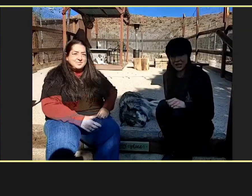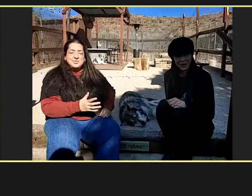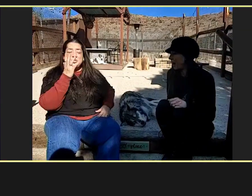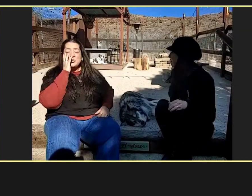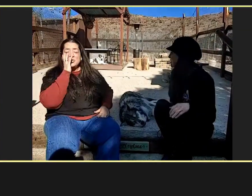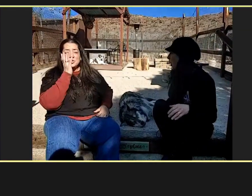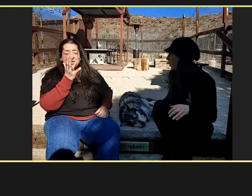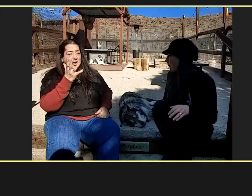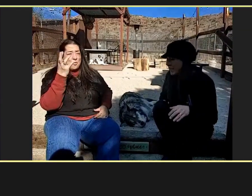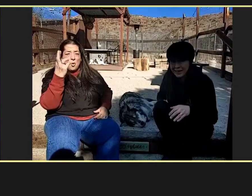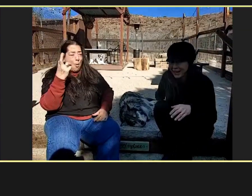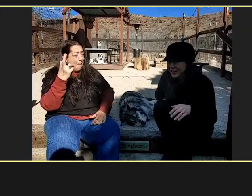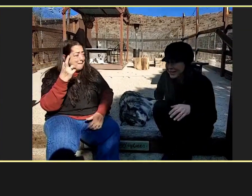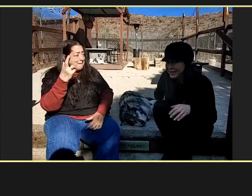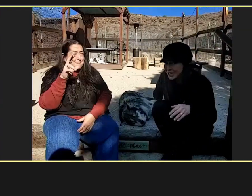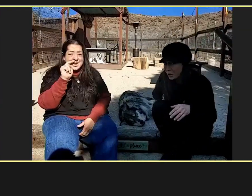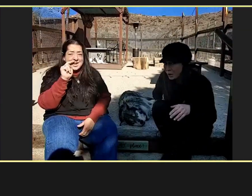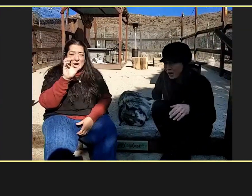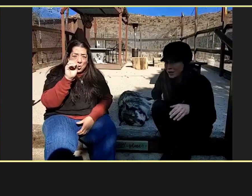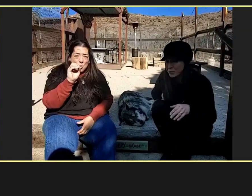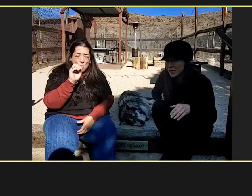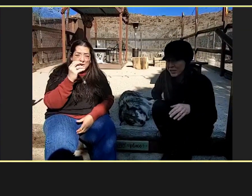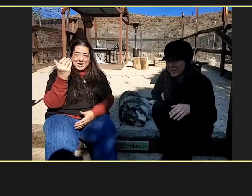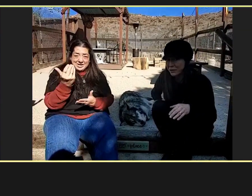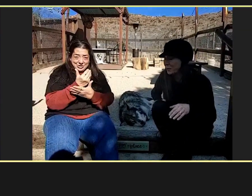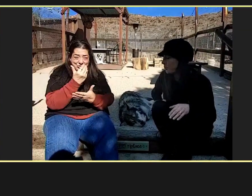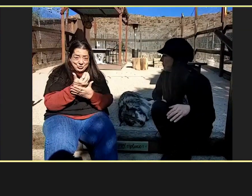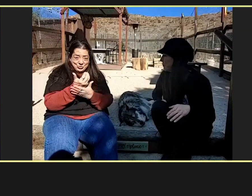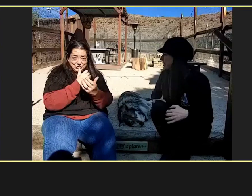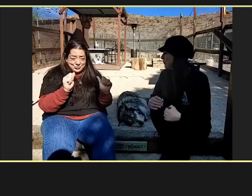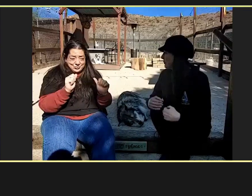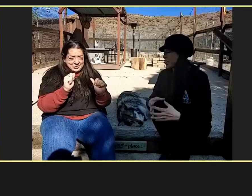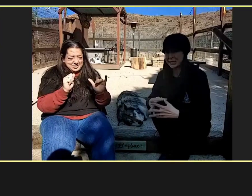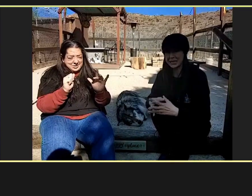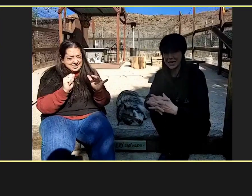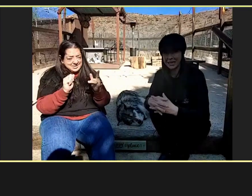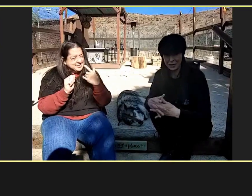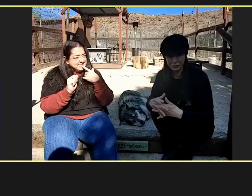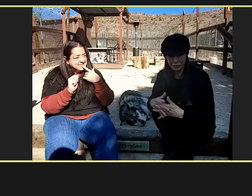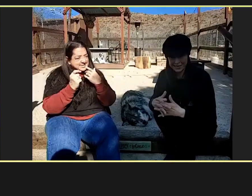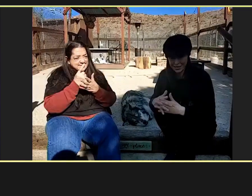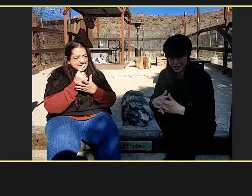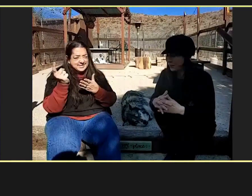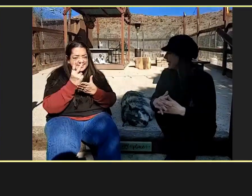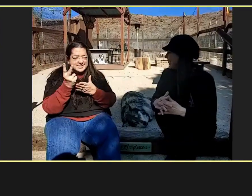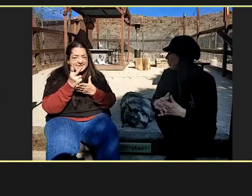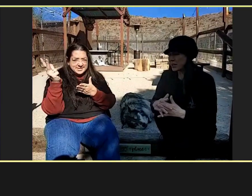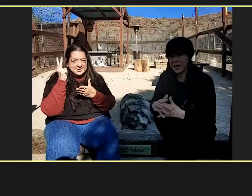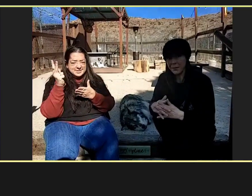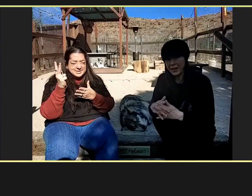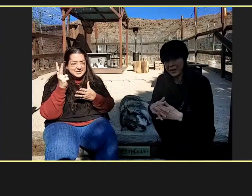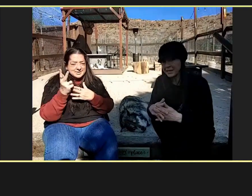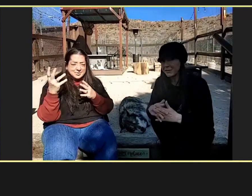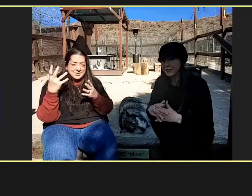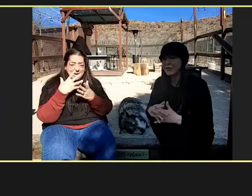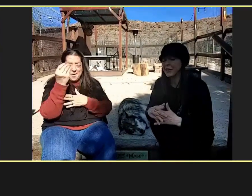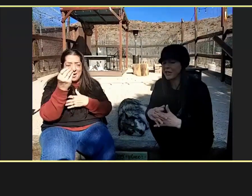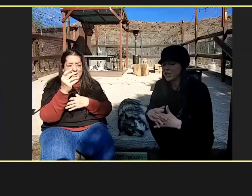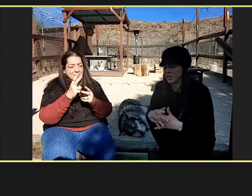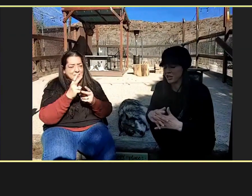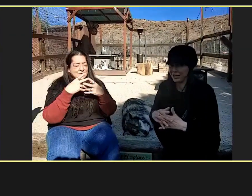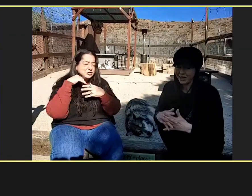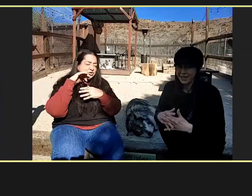We are going to, I was hoping that Neo, our newest rescue, who we rescued just a couple of weeks ago, would come